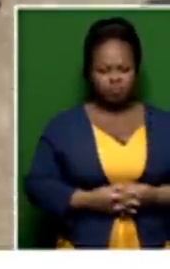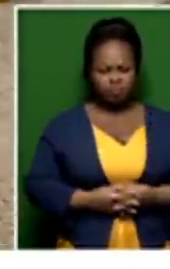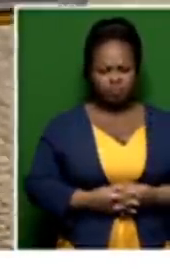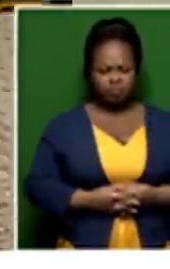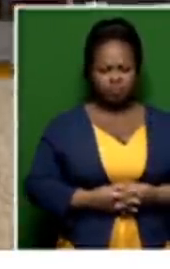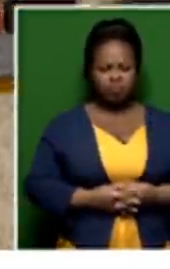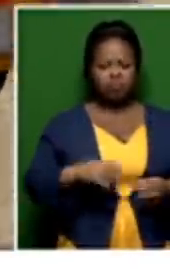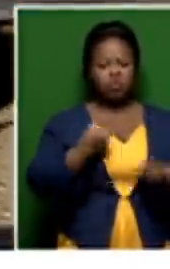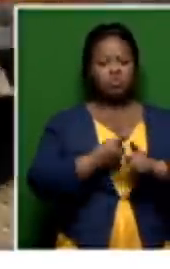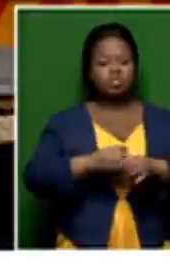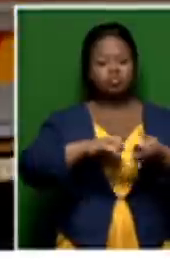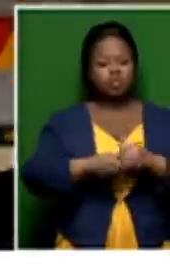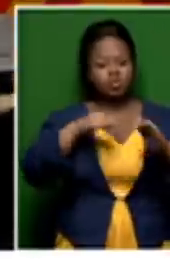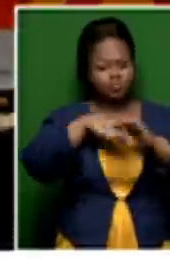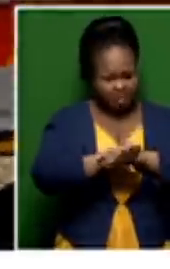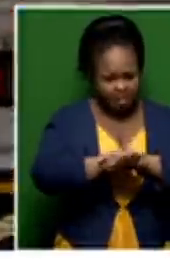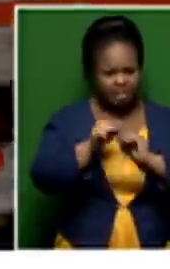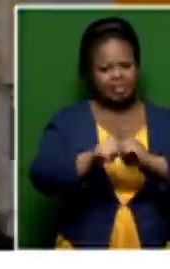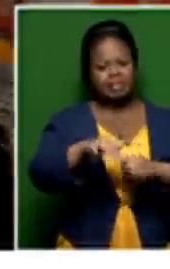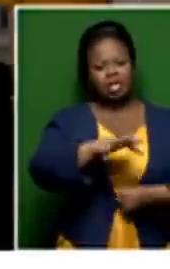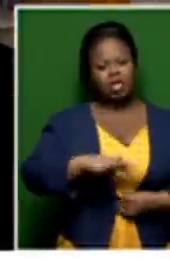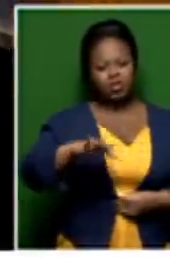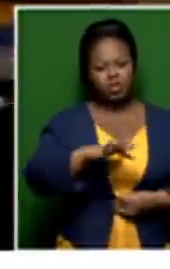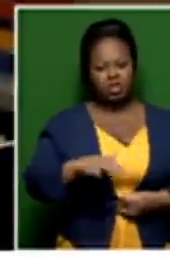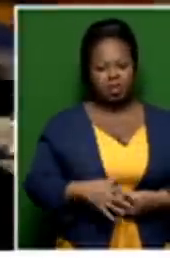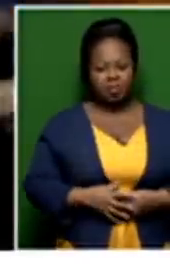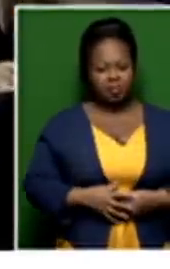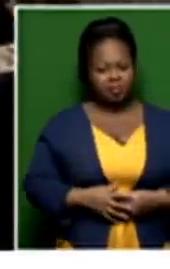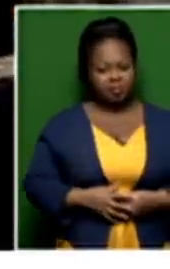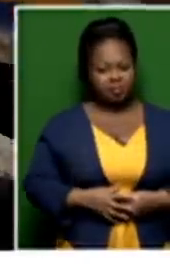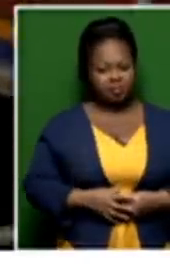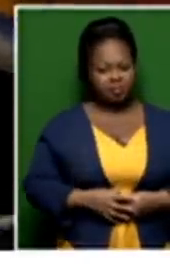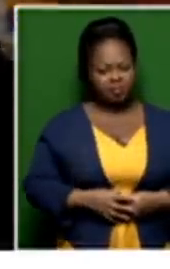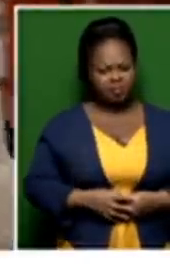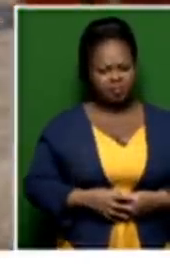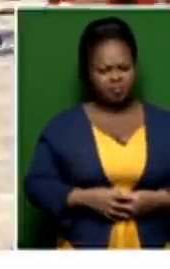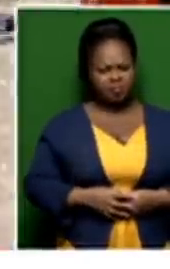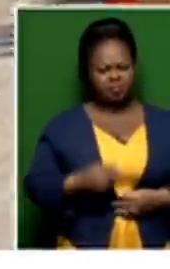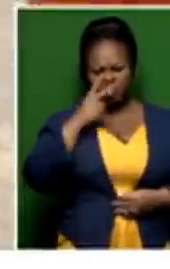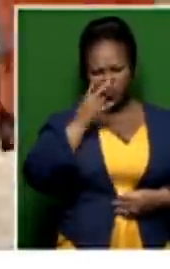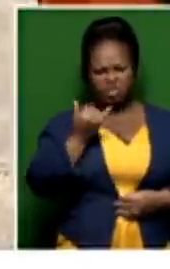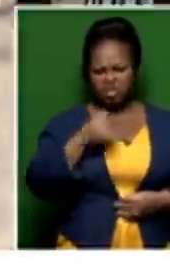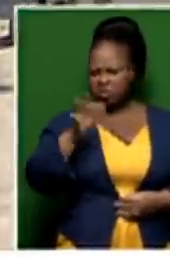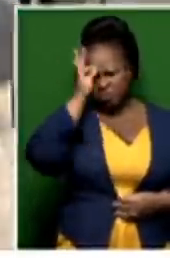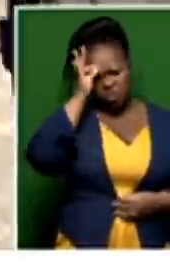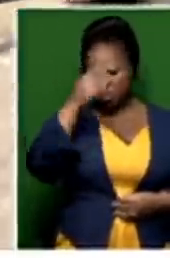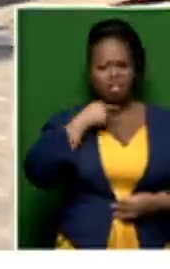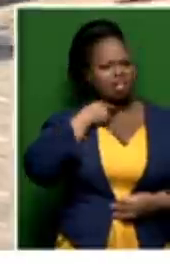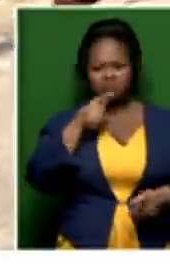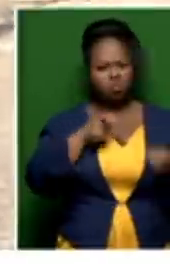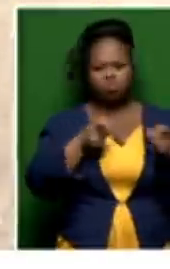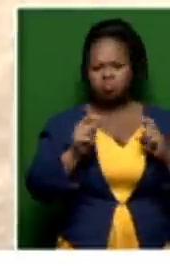Every time they try to come to this particular area, it seems that police are unable to